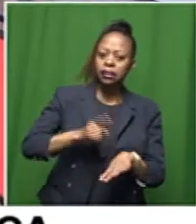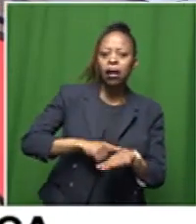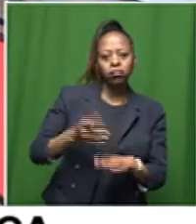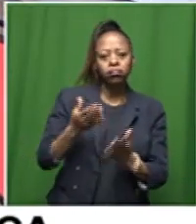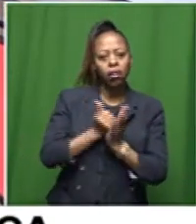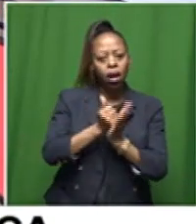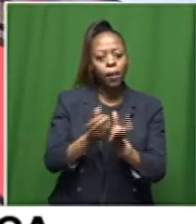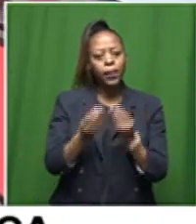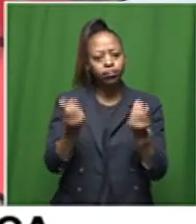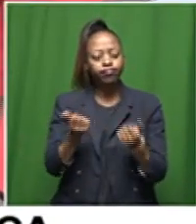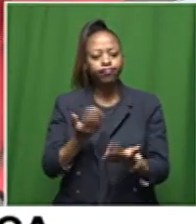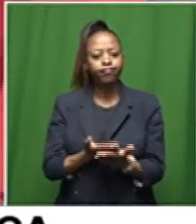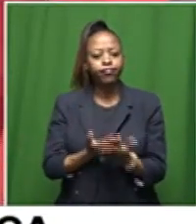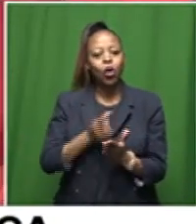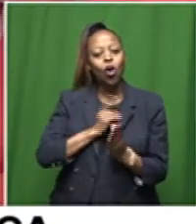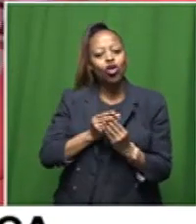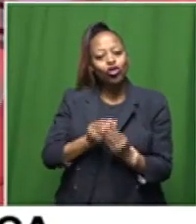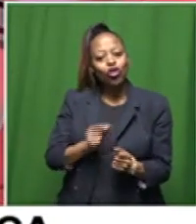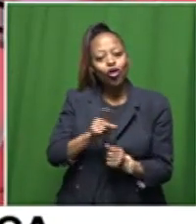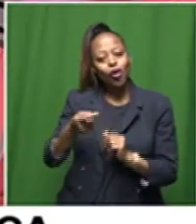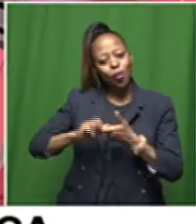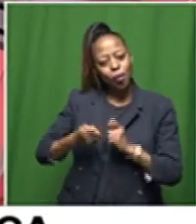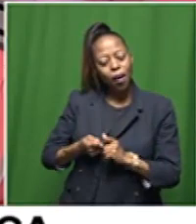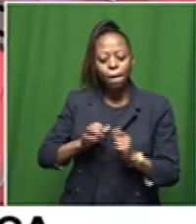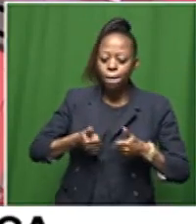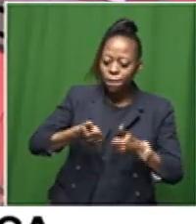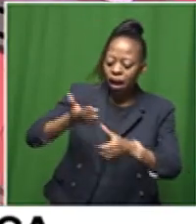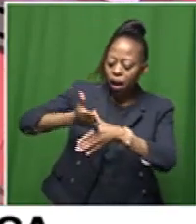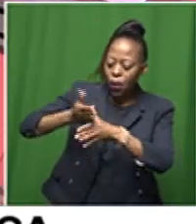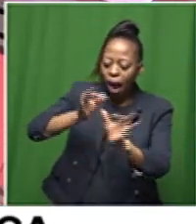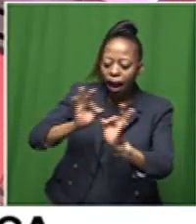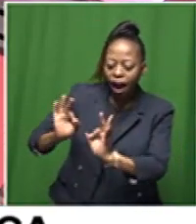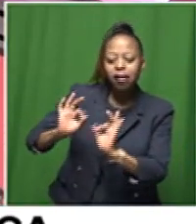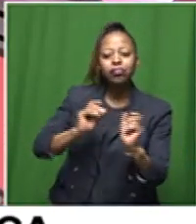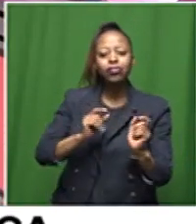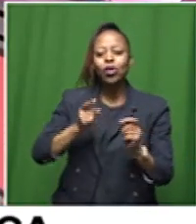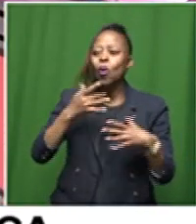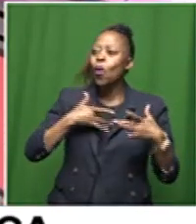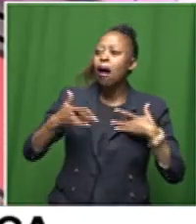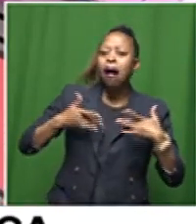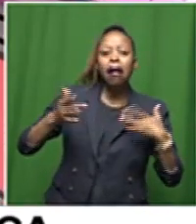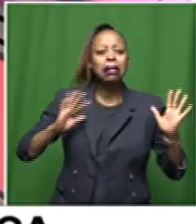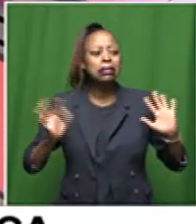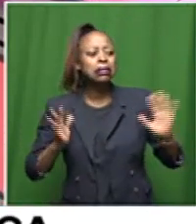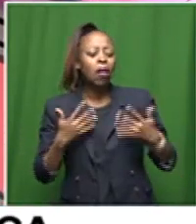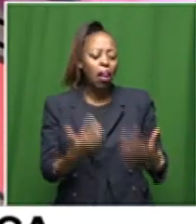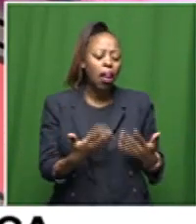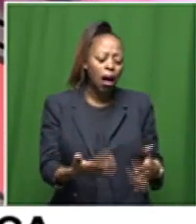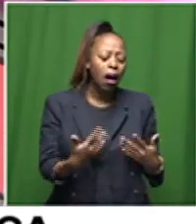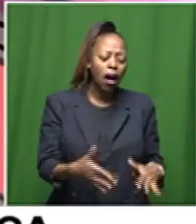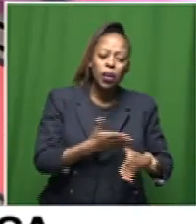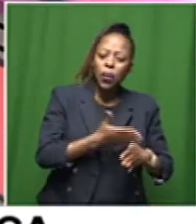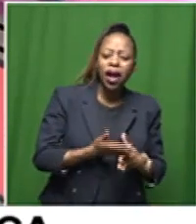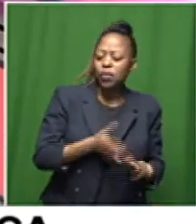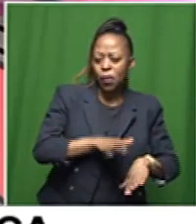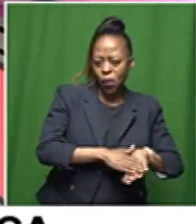to get the assistance that you need so that they can sort out your problems and you can go back to full functionality and not have to worry about being on light duty and things such as